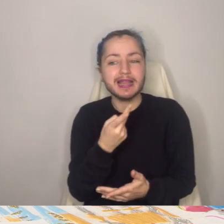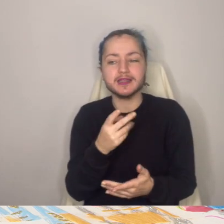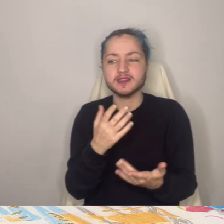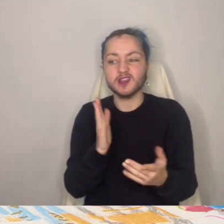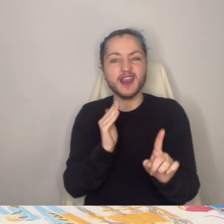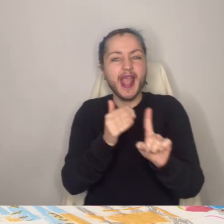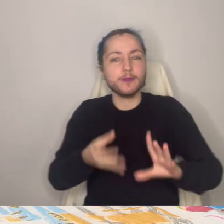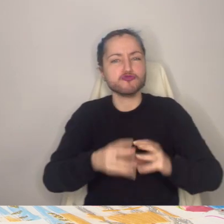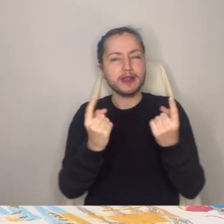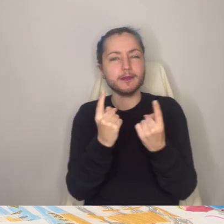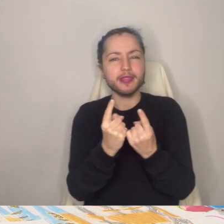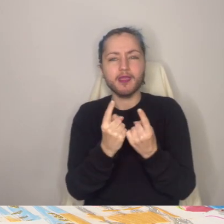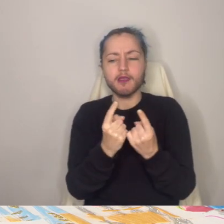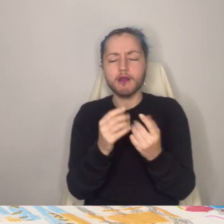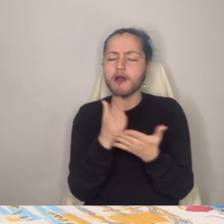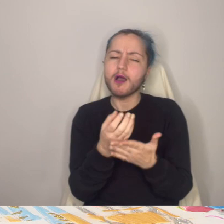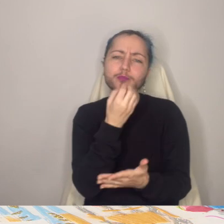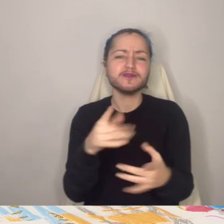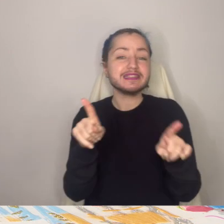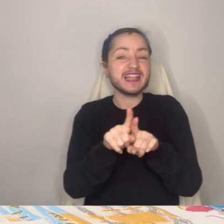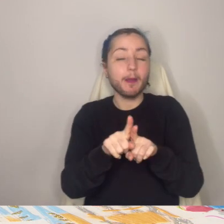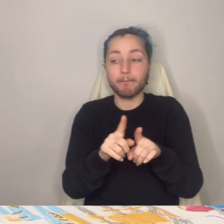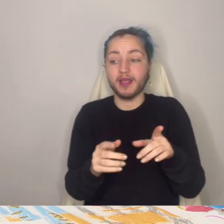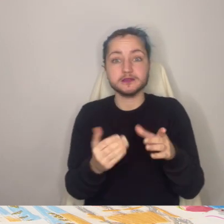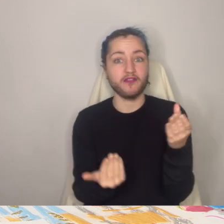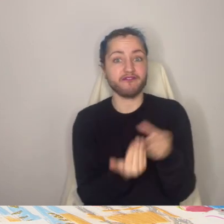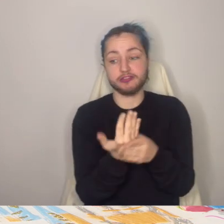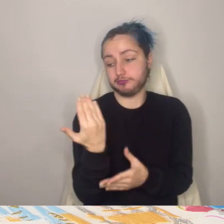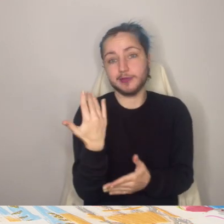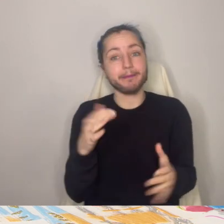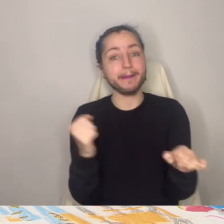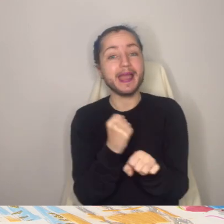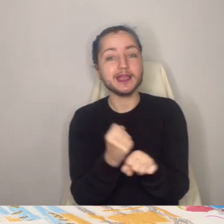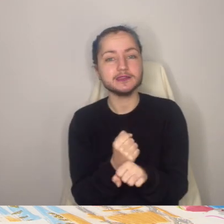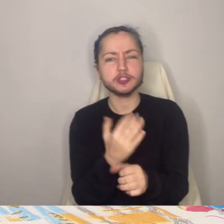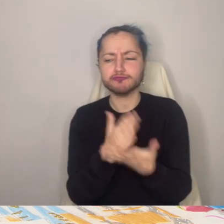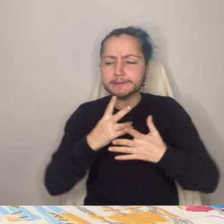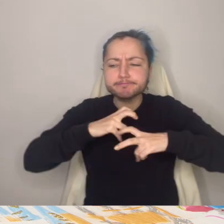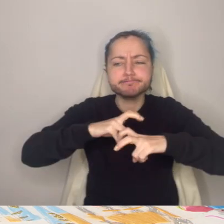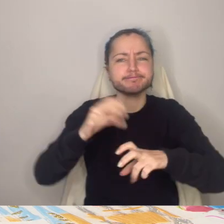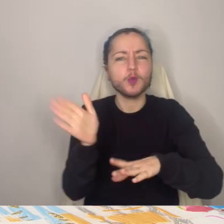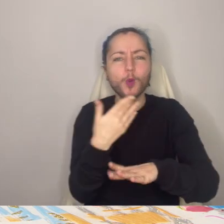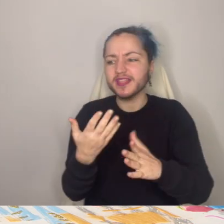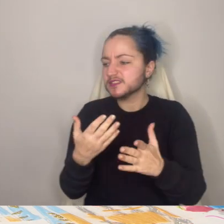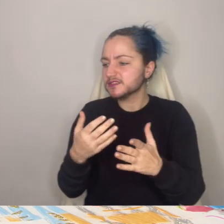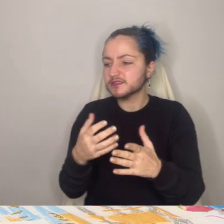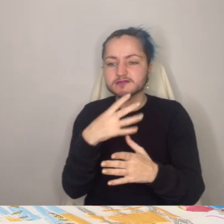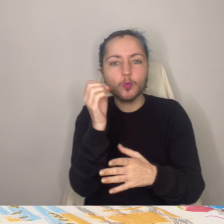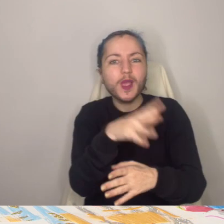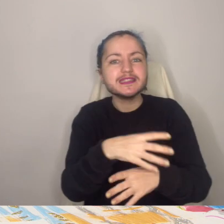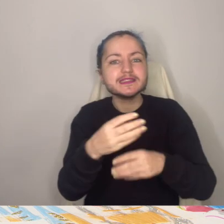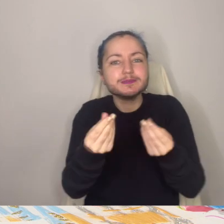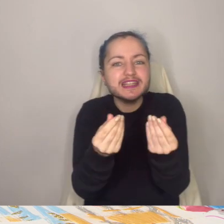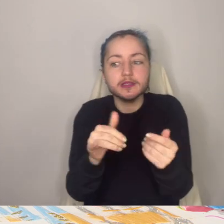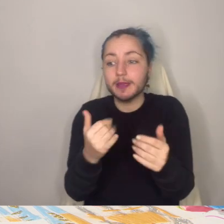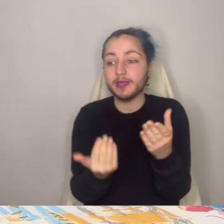create something just as beautiful as freshly made fashion, if you like. So it's exploring all these scrap materials, maybe bringing in some